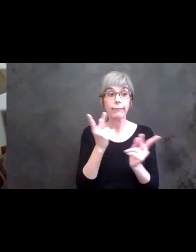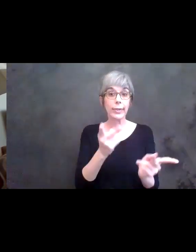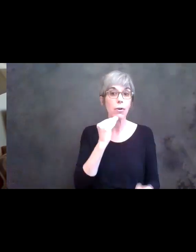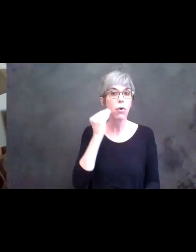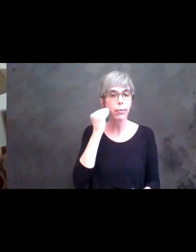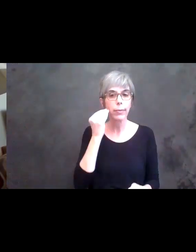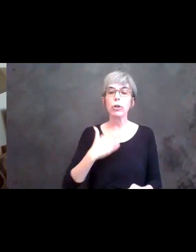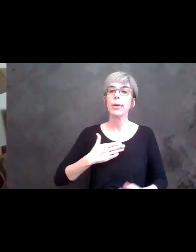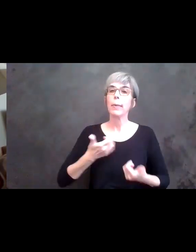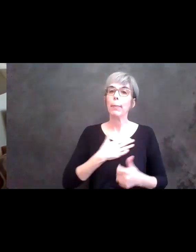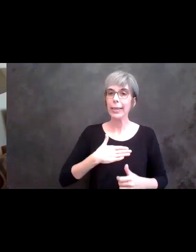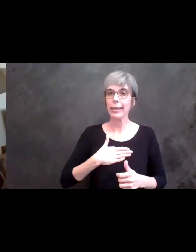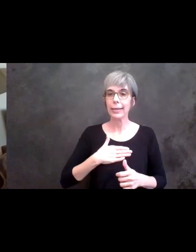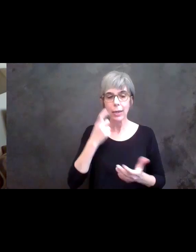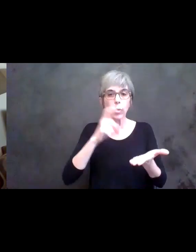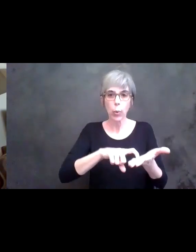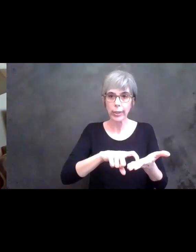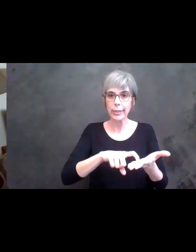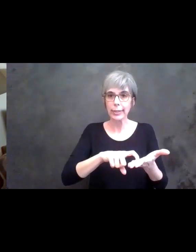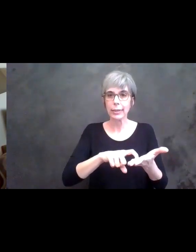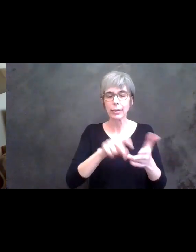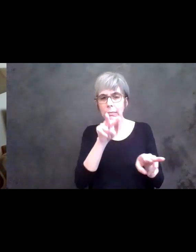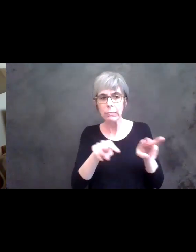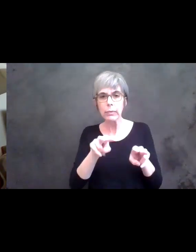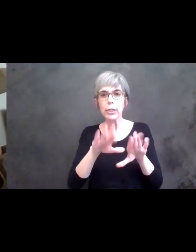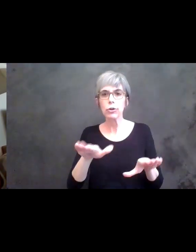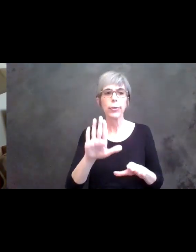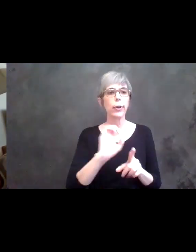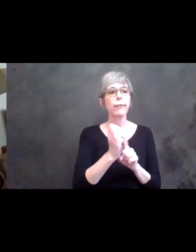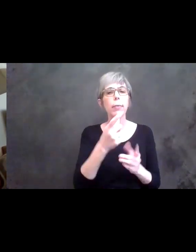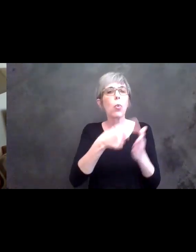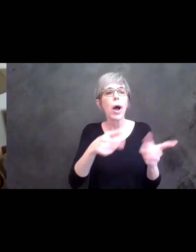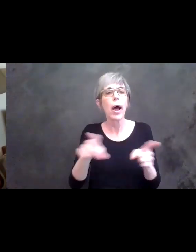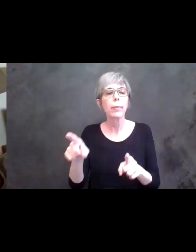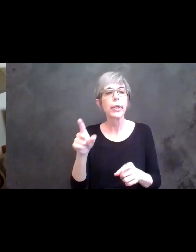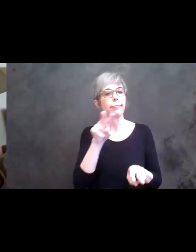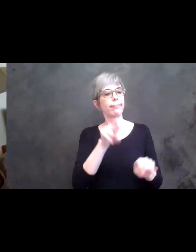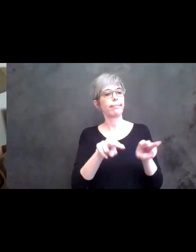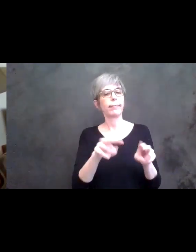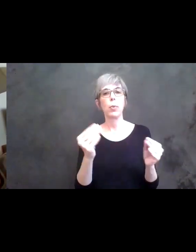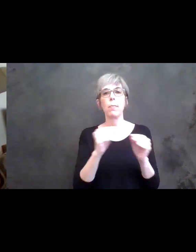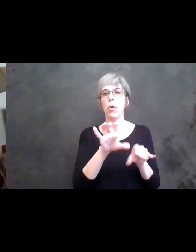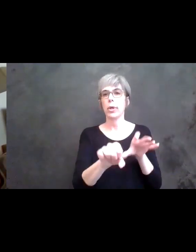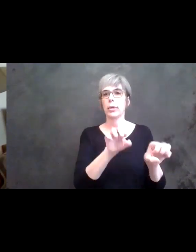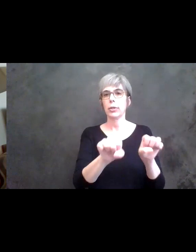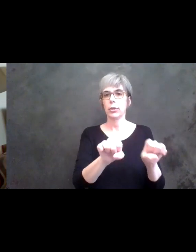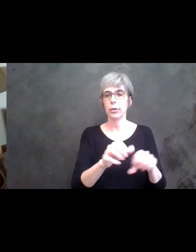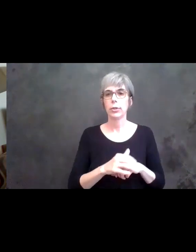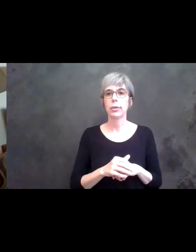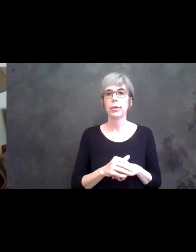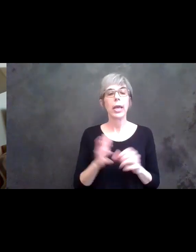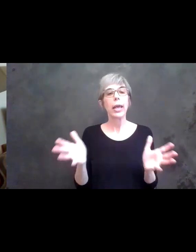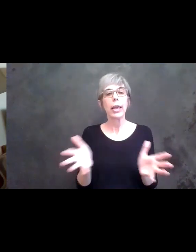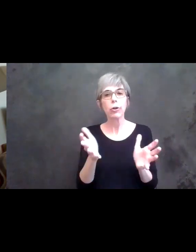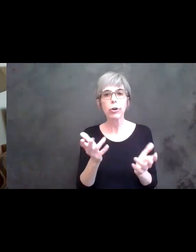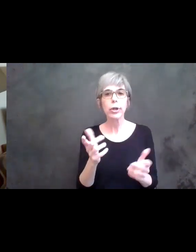encourage your children, especially older children, to talk to their friends about home. Simple comments can come up about,